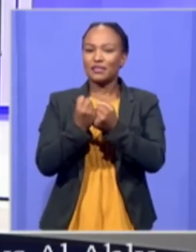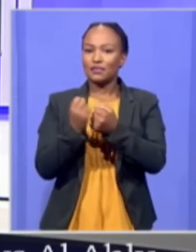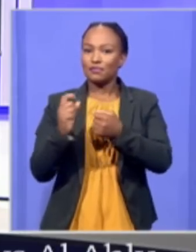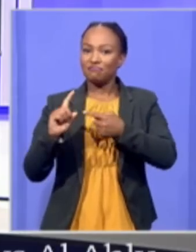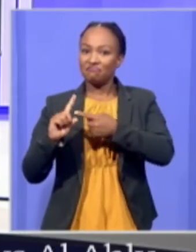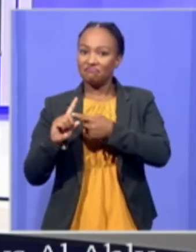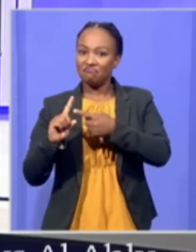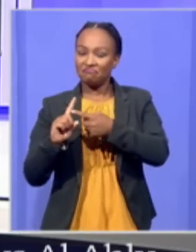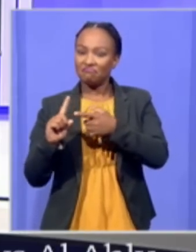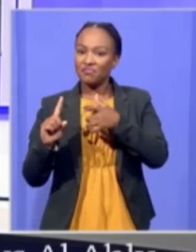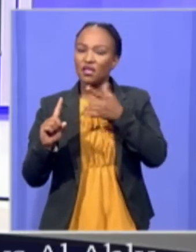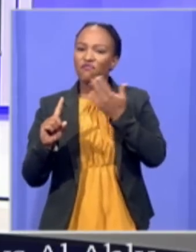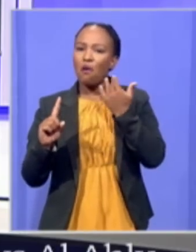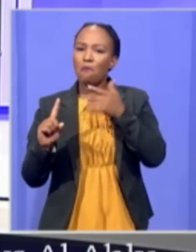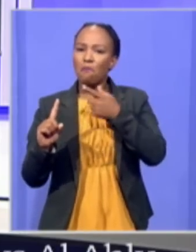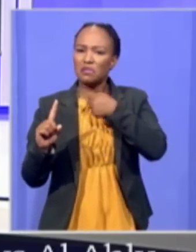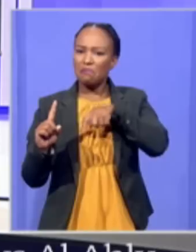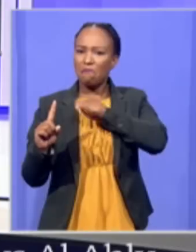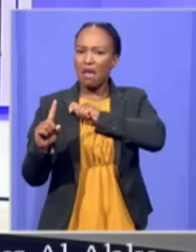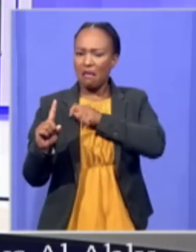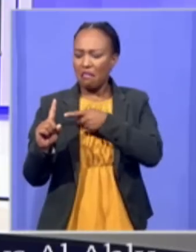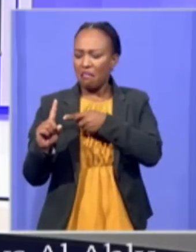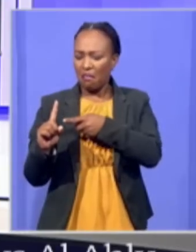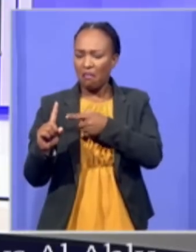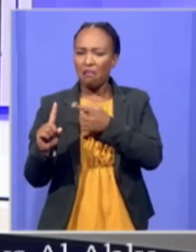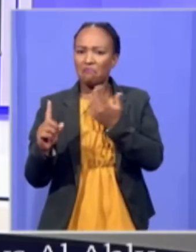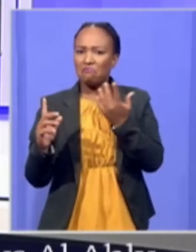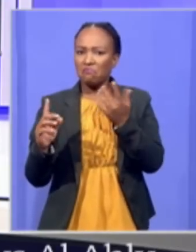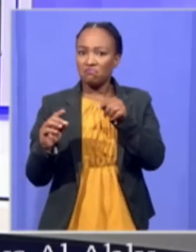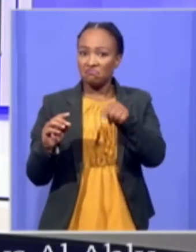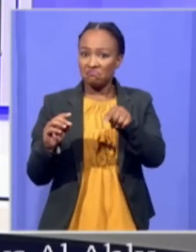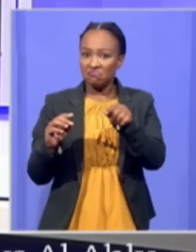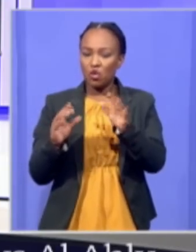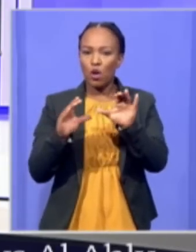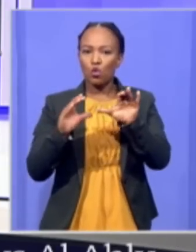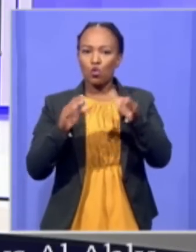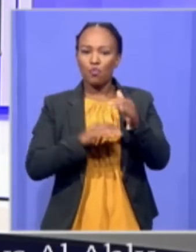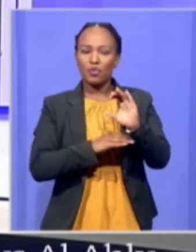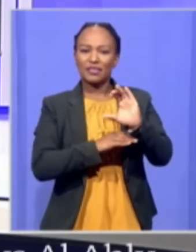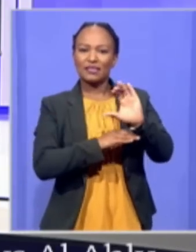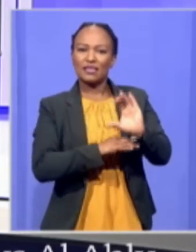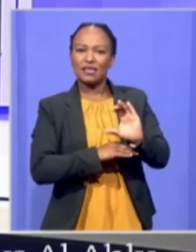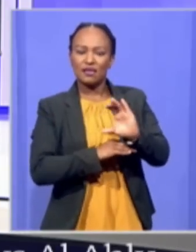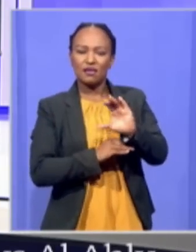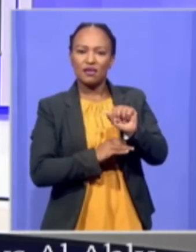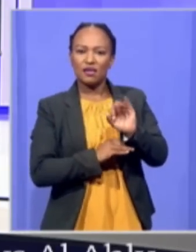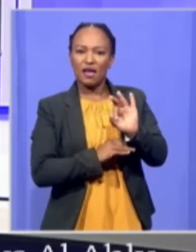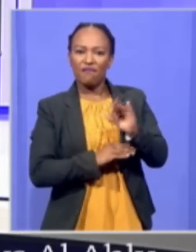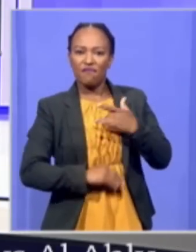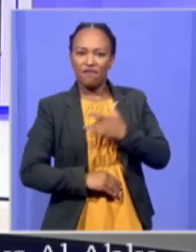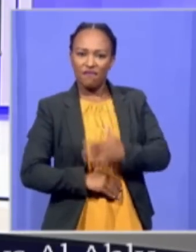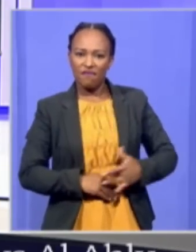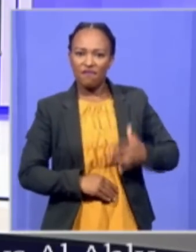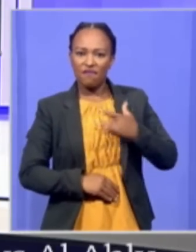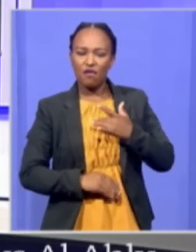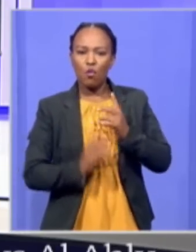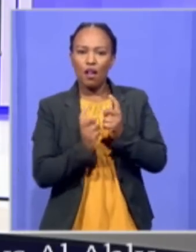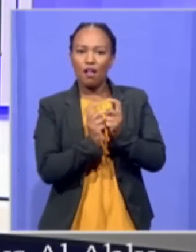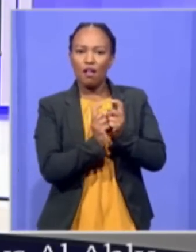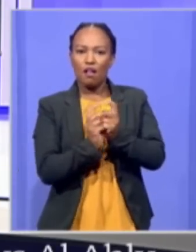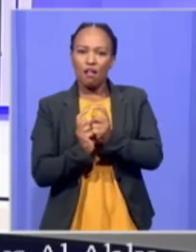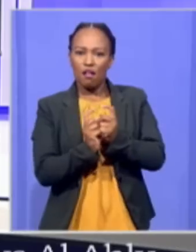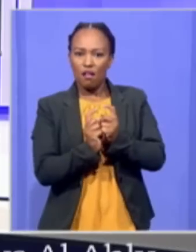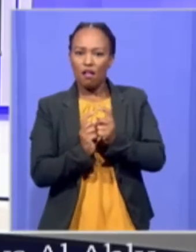ka Spain o re ga go tlo ba le phapano le ka papadi ya Group C ya CAF Championship kgahlanong le dinkgwete tša league ya